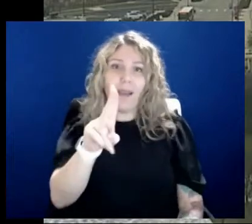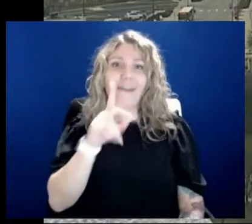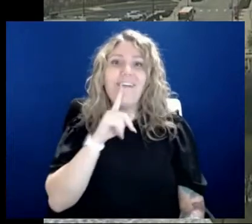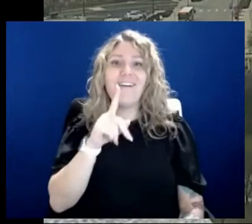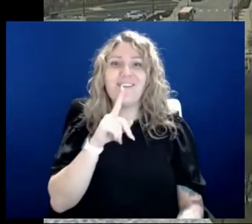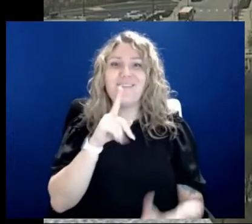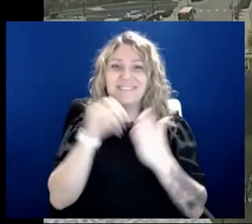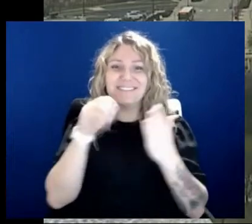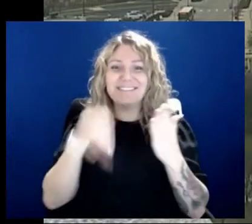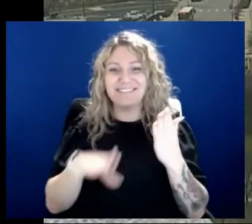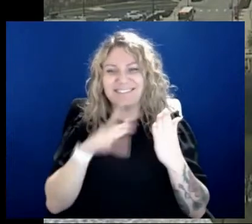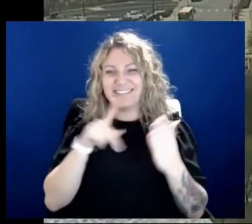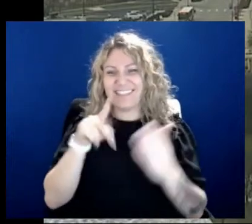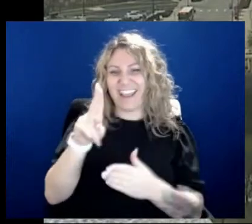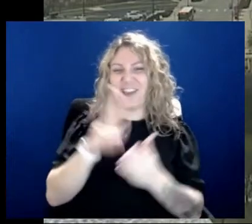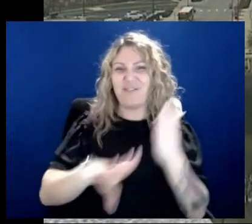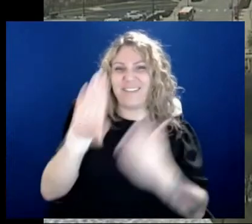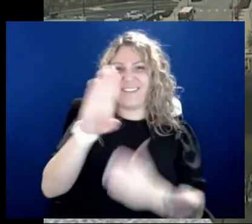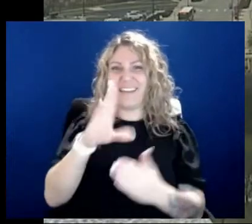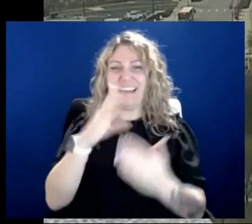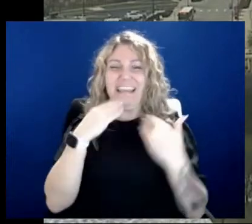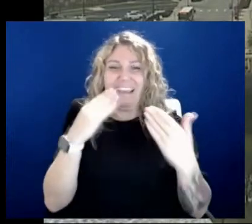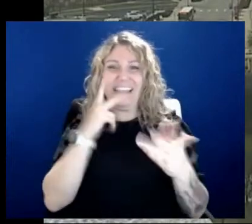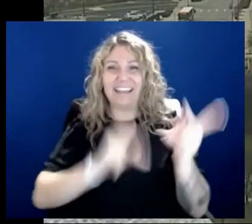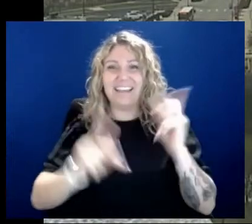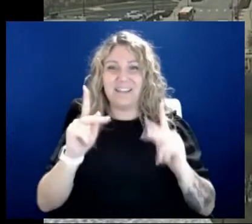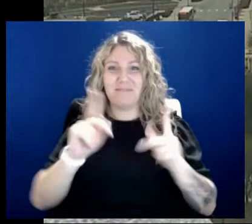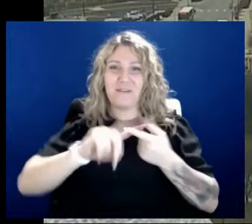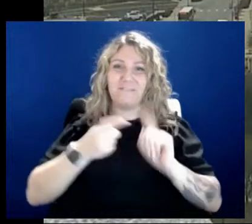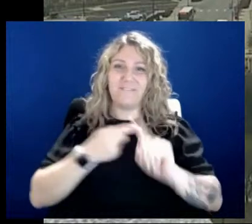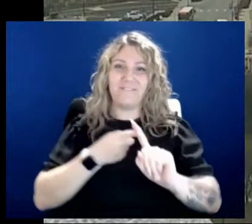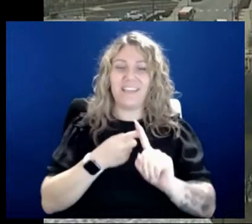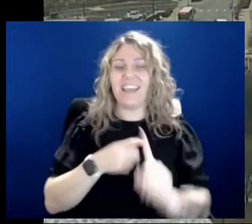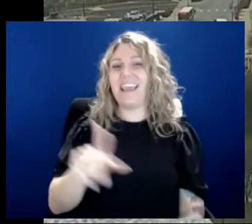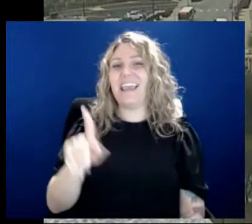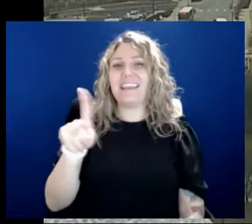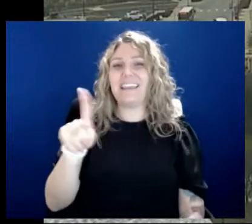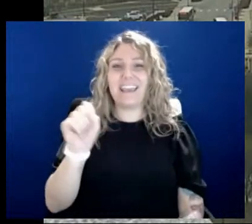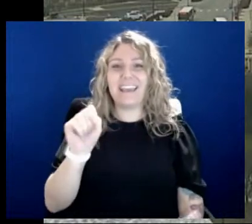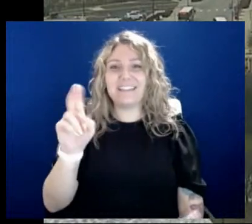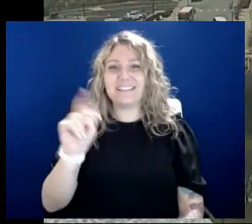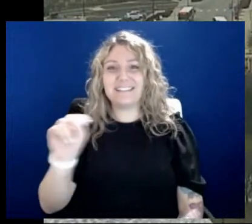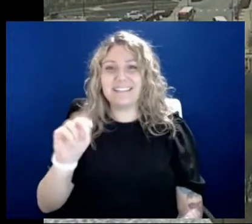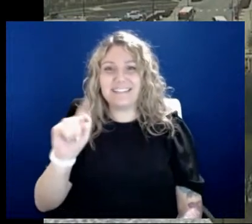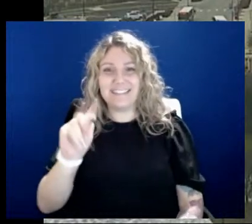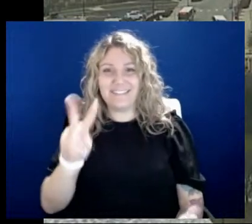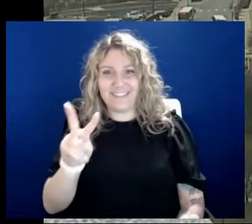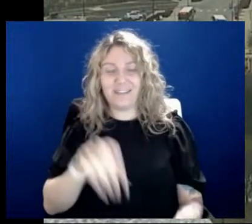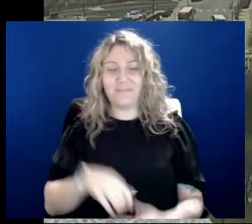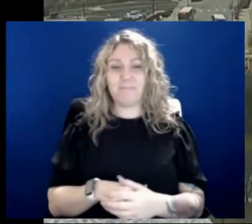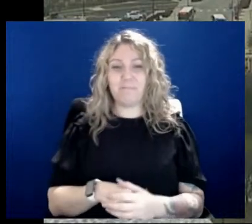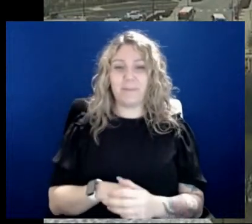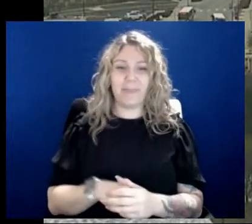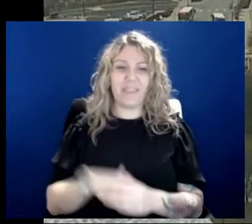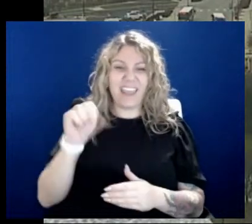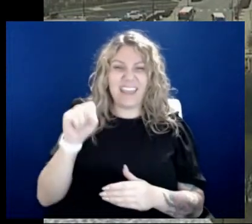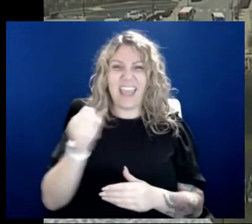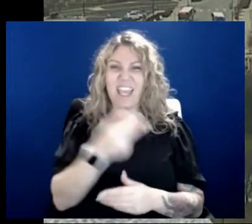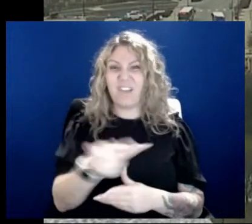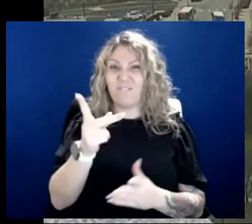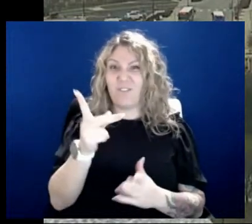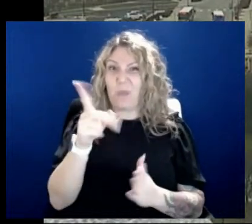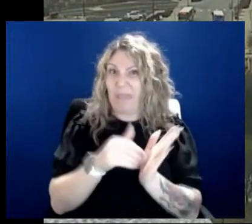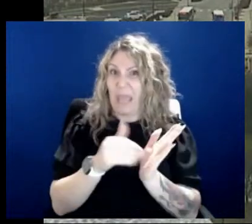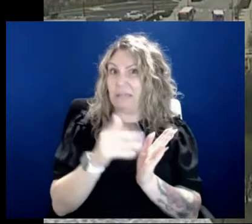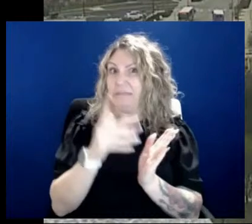This is thanks to our folks and our friends over at KSNT TV. So, yeah, there may be a few thousand students missing class today